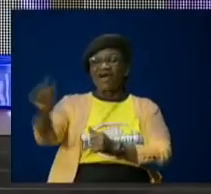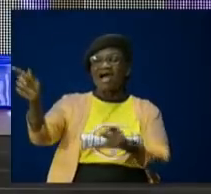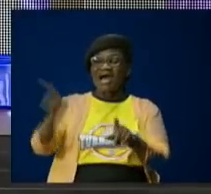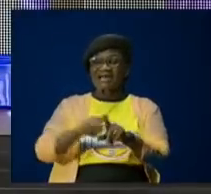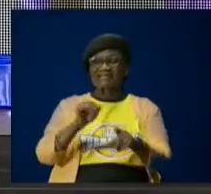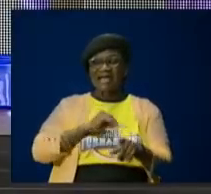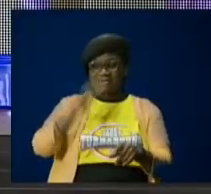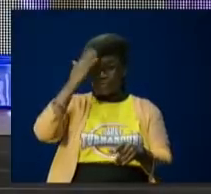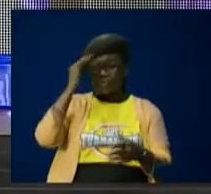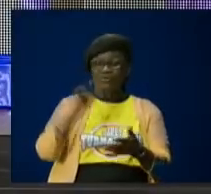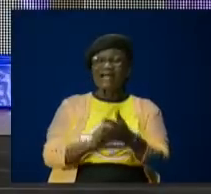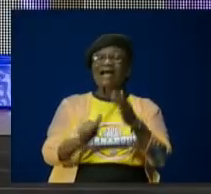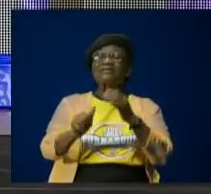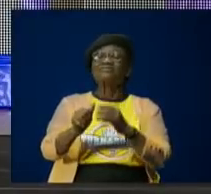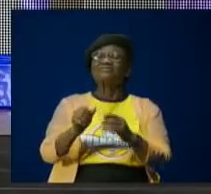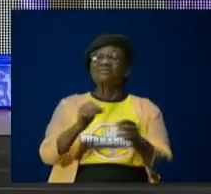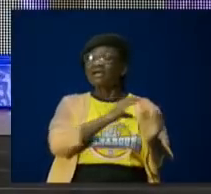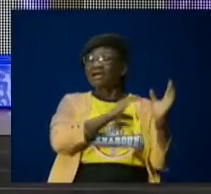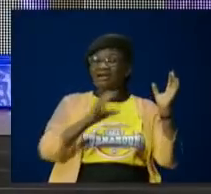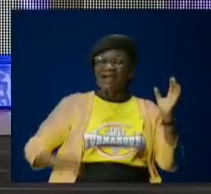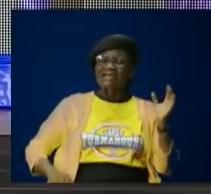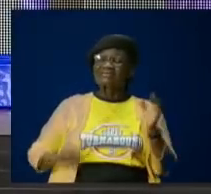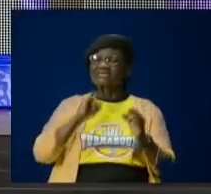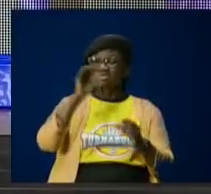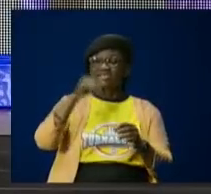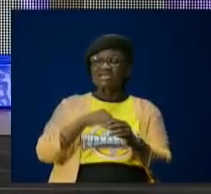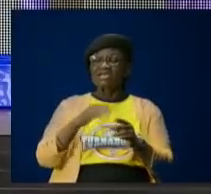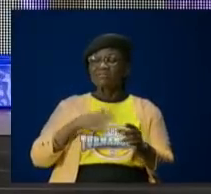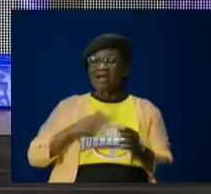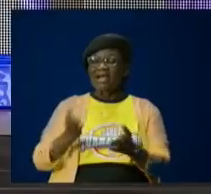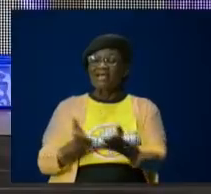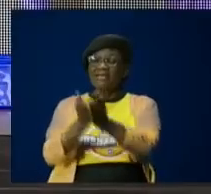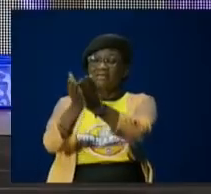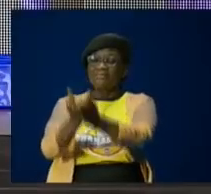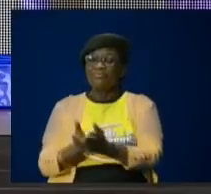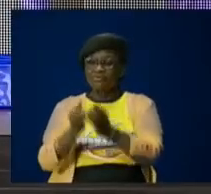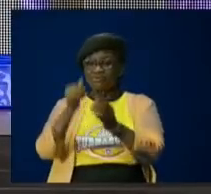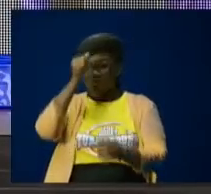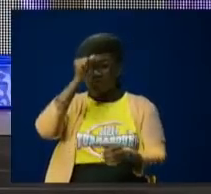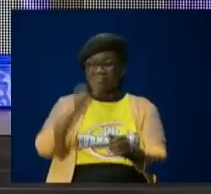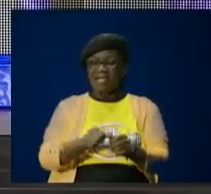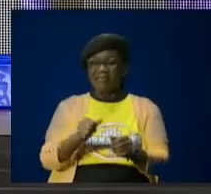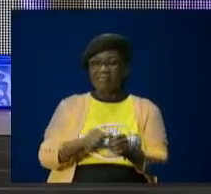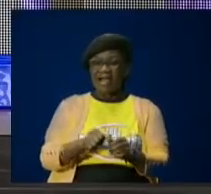Remember our first visit to Abonema several years ago? We were going